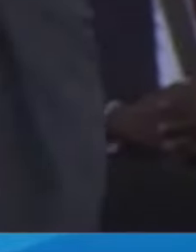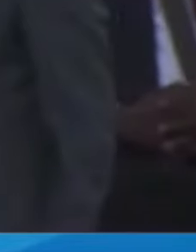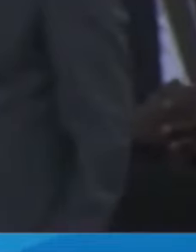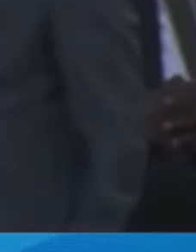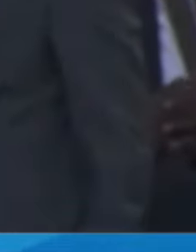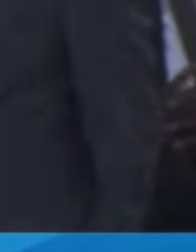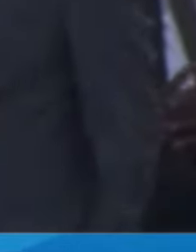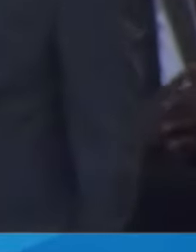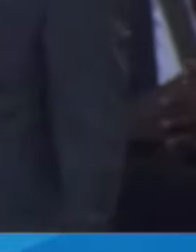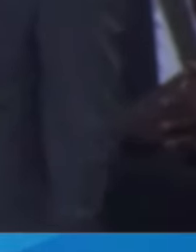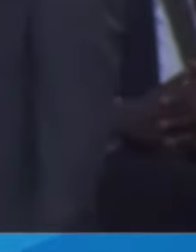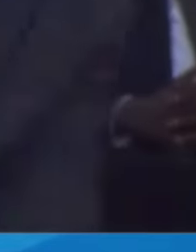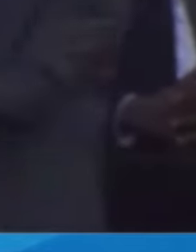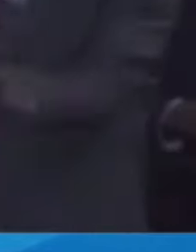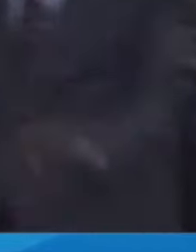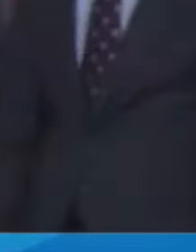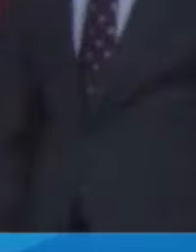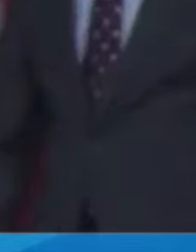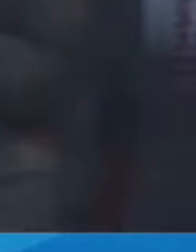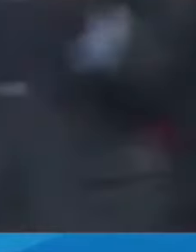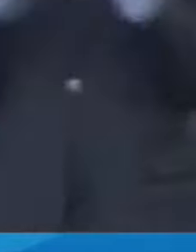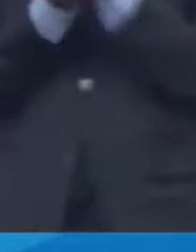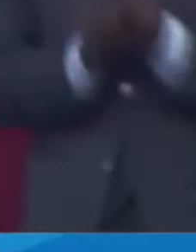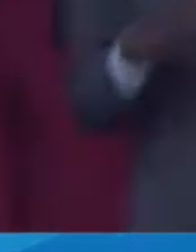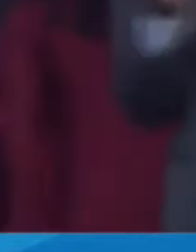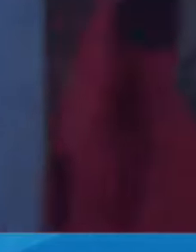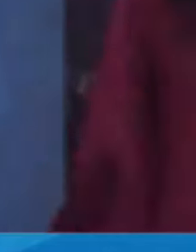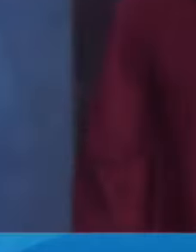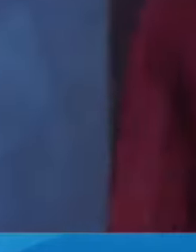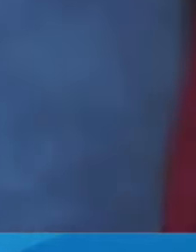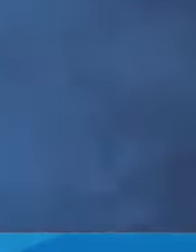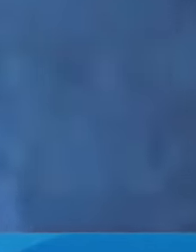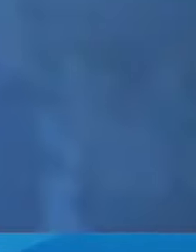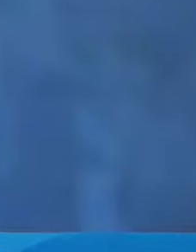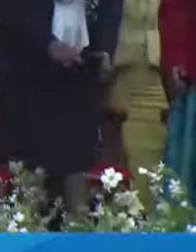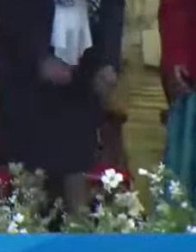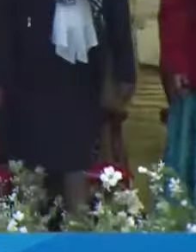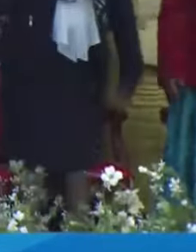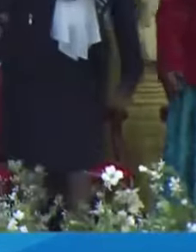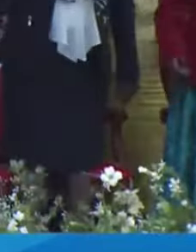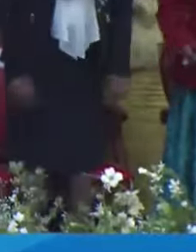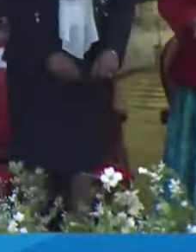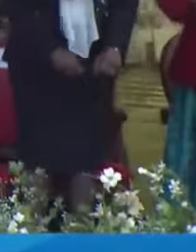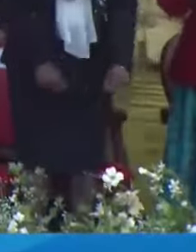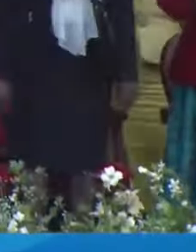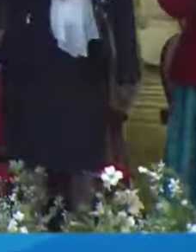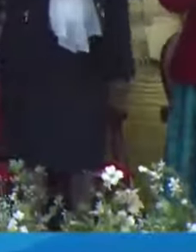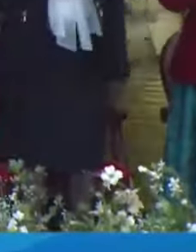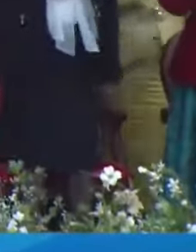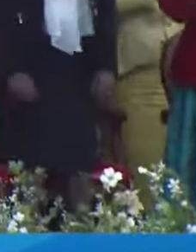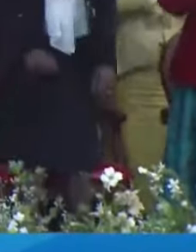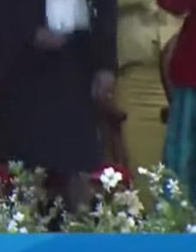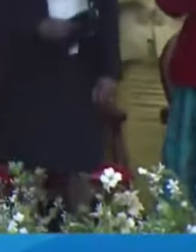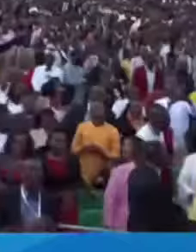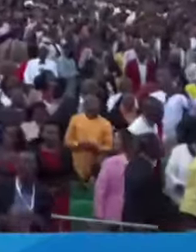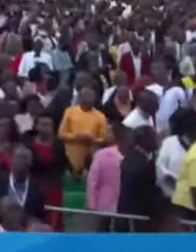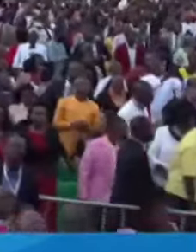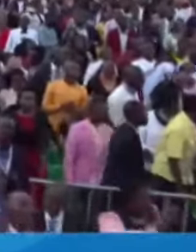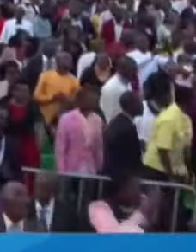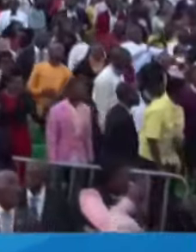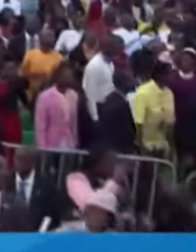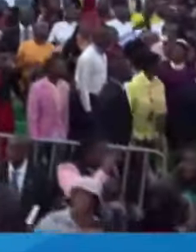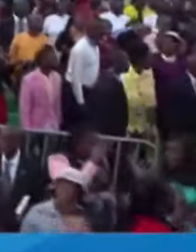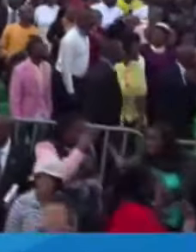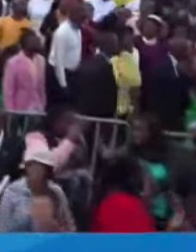work know who I am take a look Wonder see